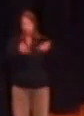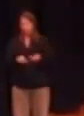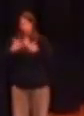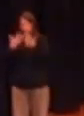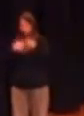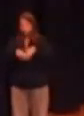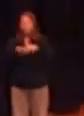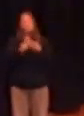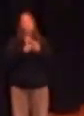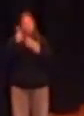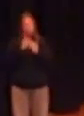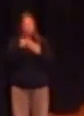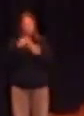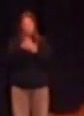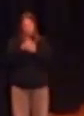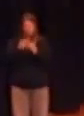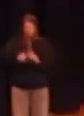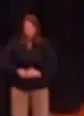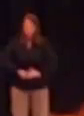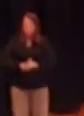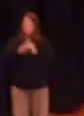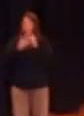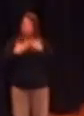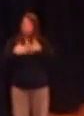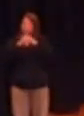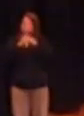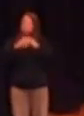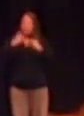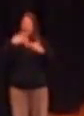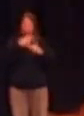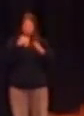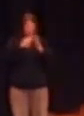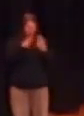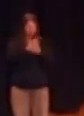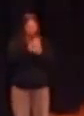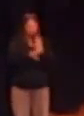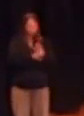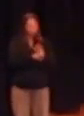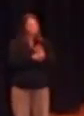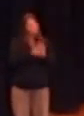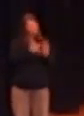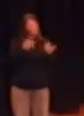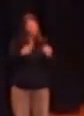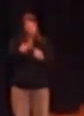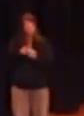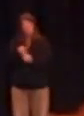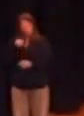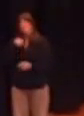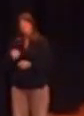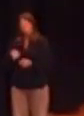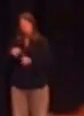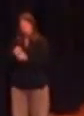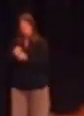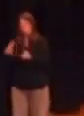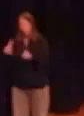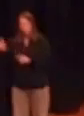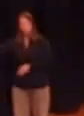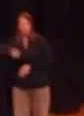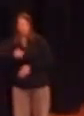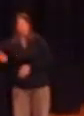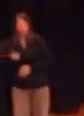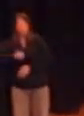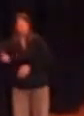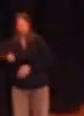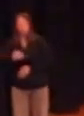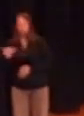the programs, to the funding, and to the housing codes, we need to do the same as we begin to expand public